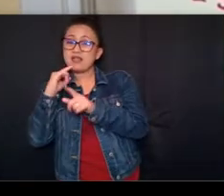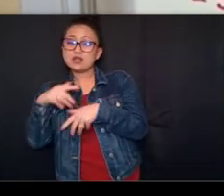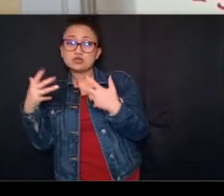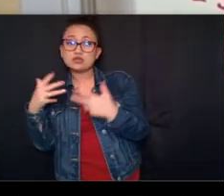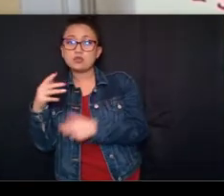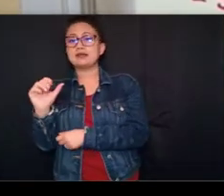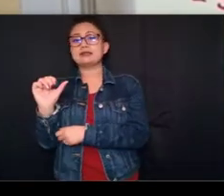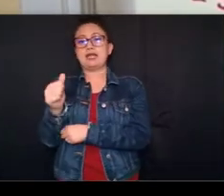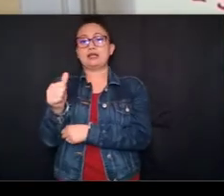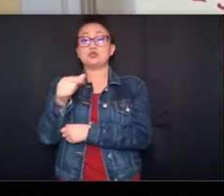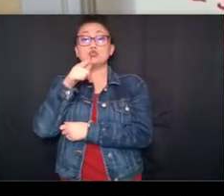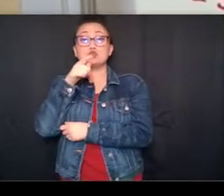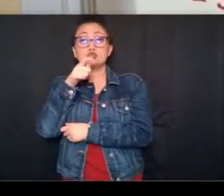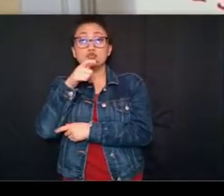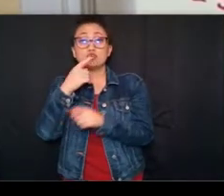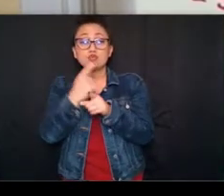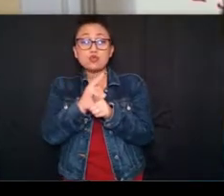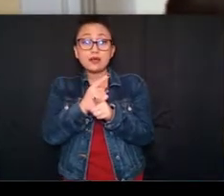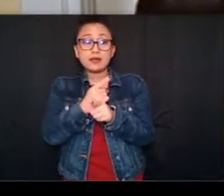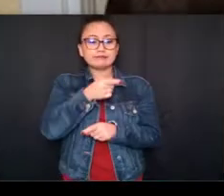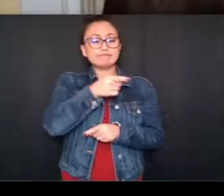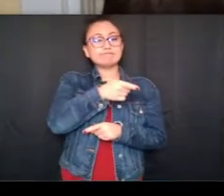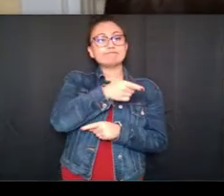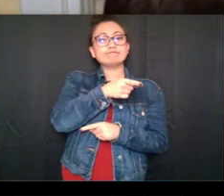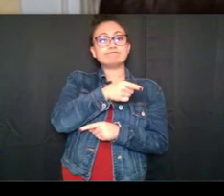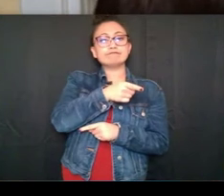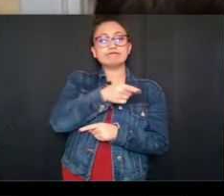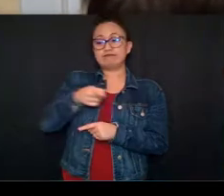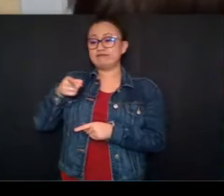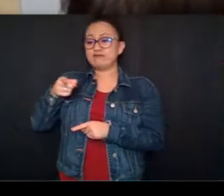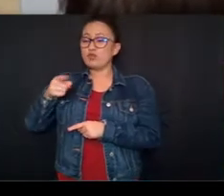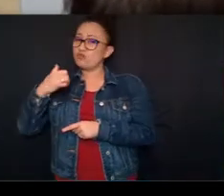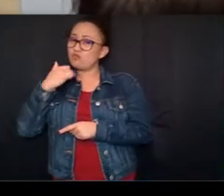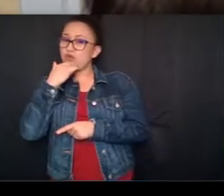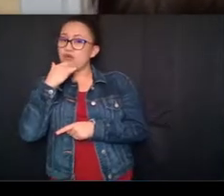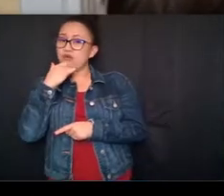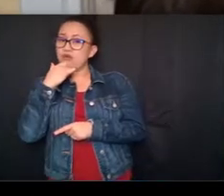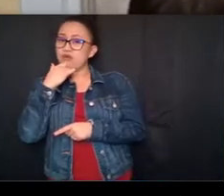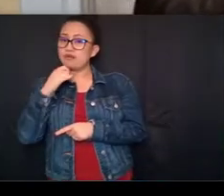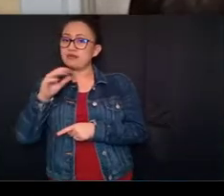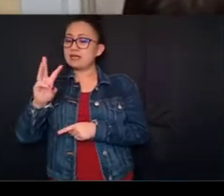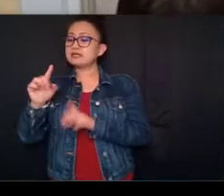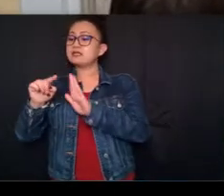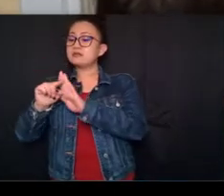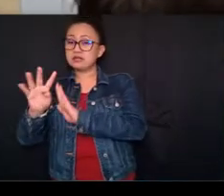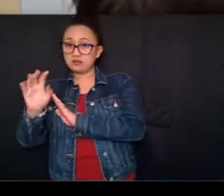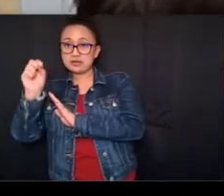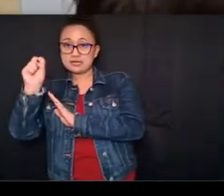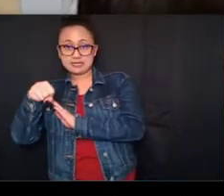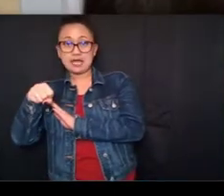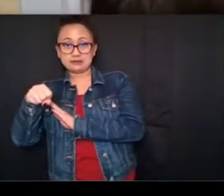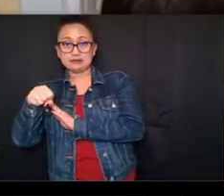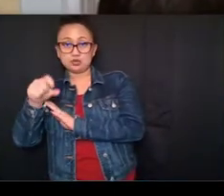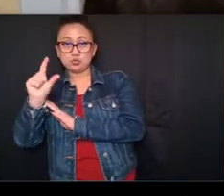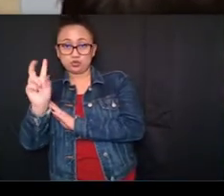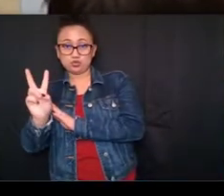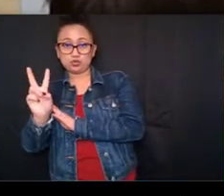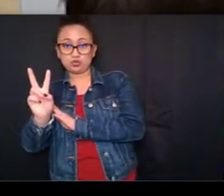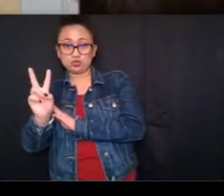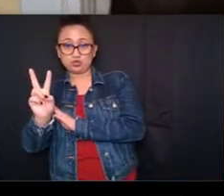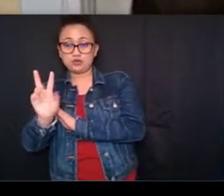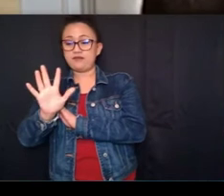who's going to get the right answer? Well, not the guy who did this, because he did it wrong, or she did it wrong. 6 minus 4 is 2, and